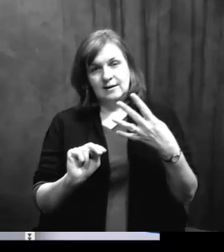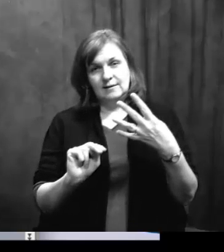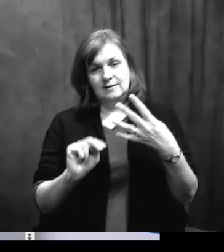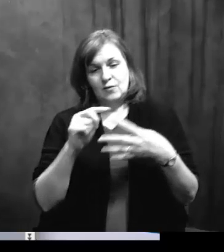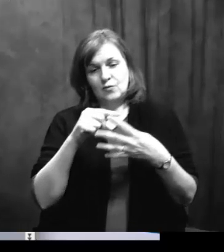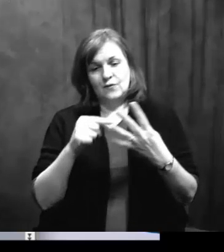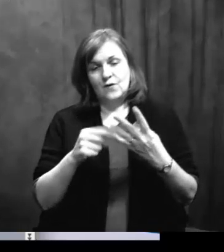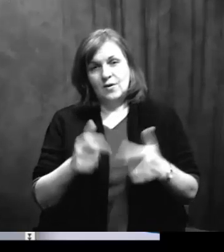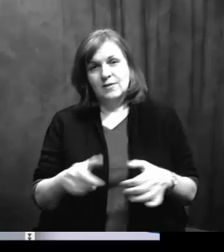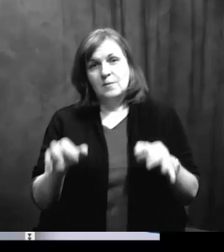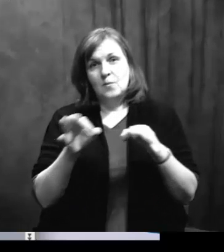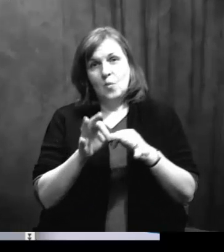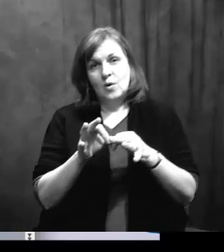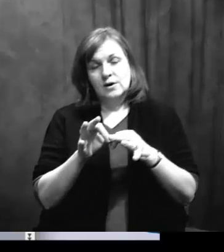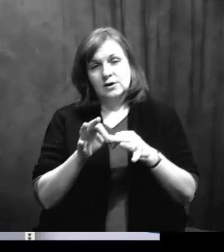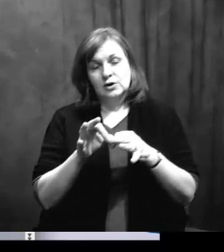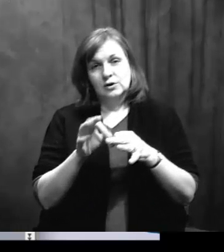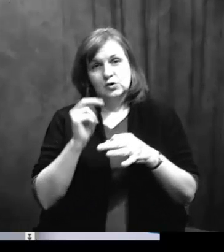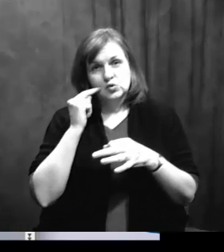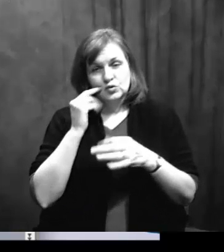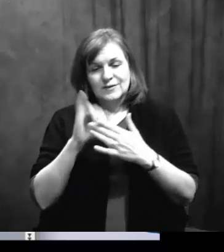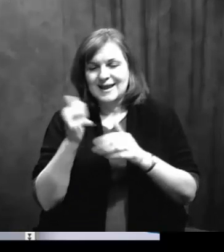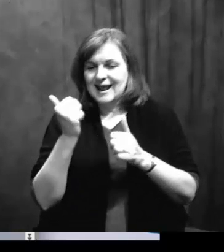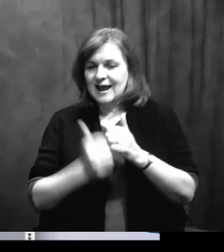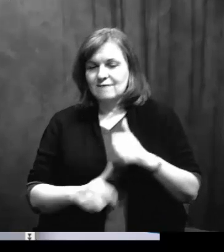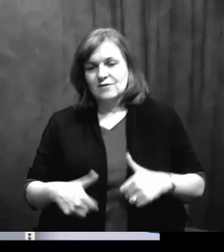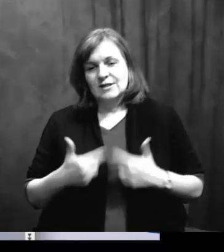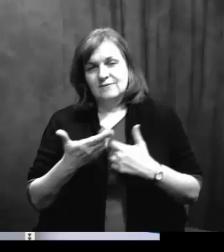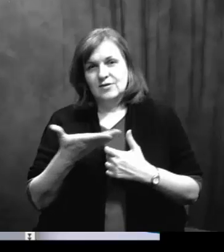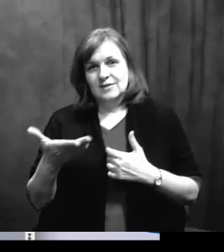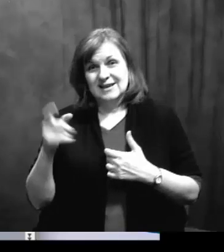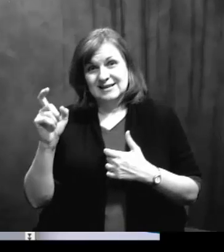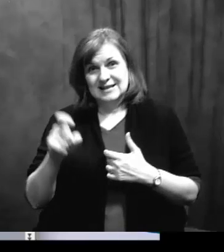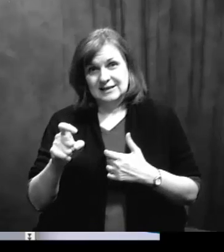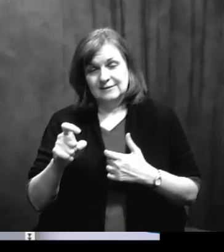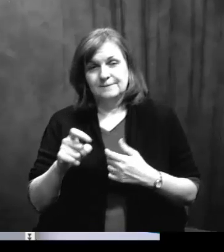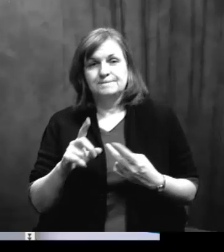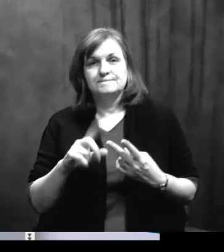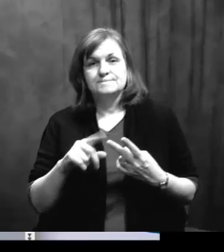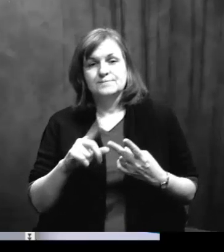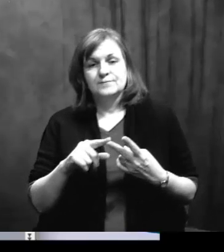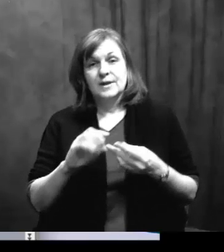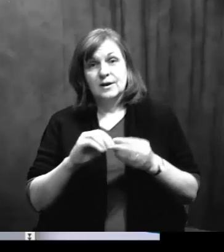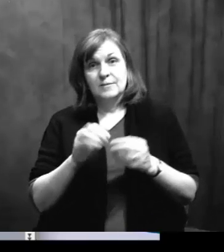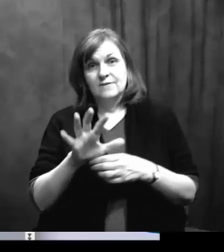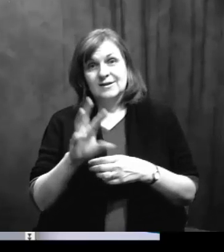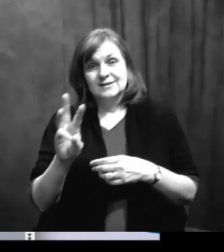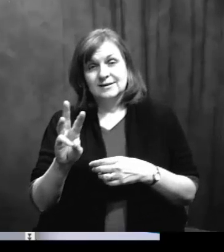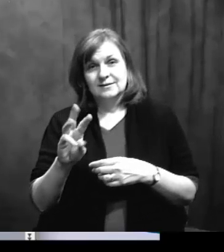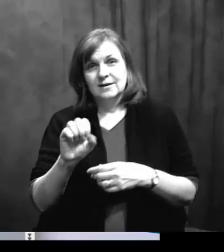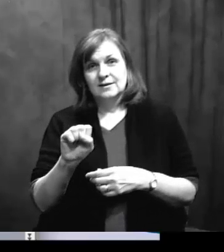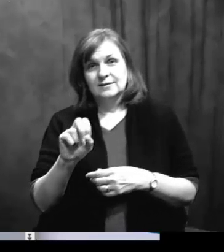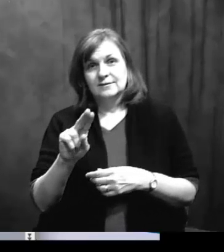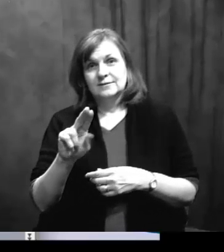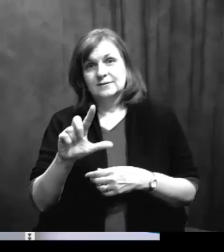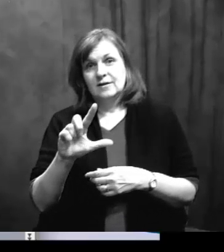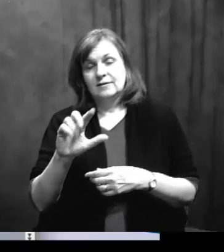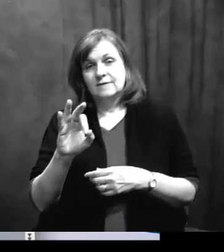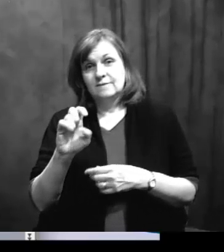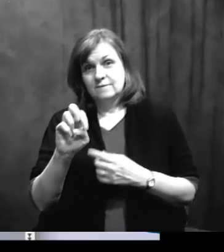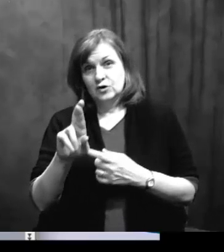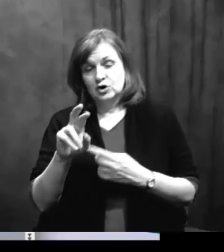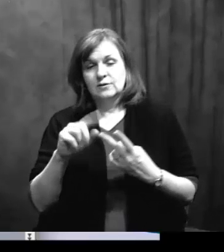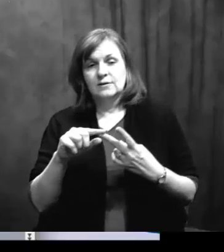CHON are the big nutrients that any living organism needs on this planet. Number 5 and 6, sulfur